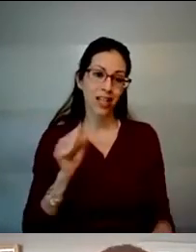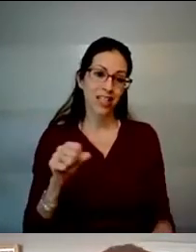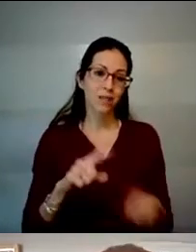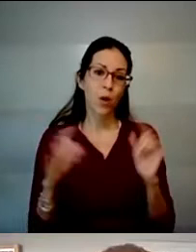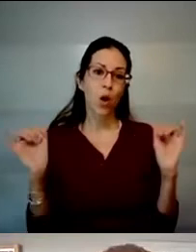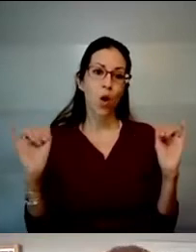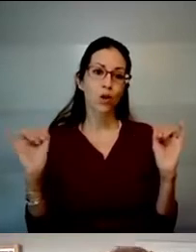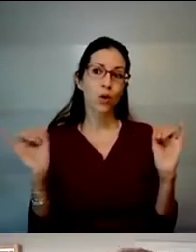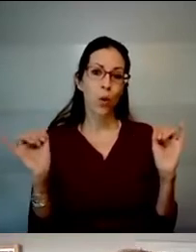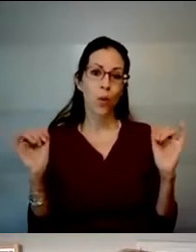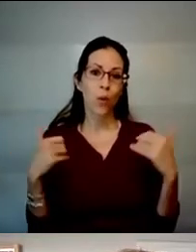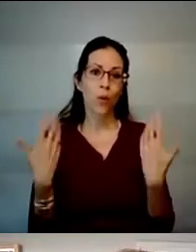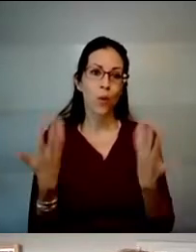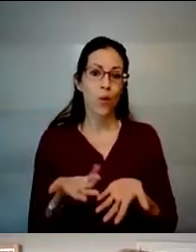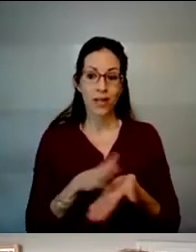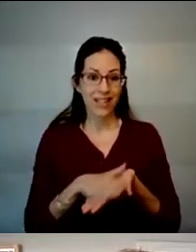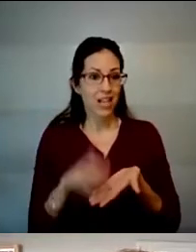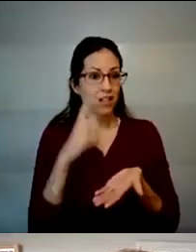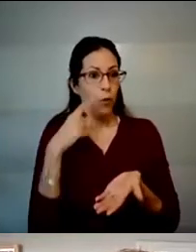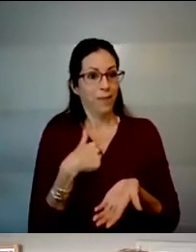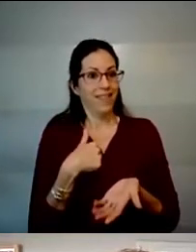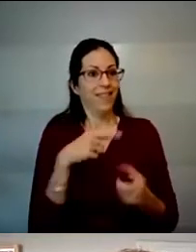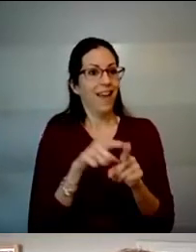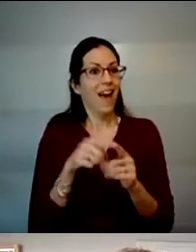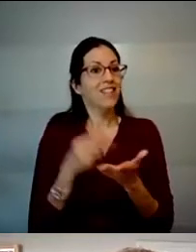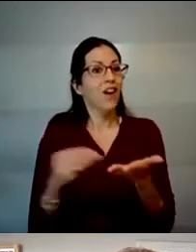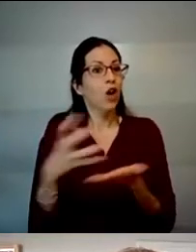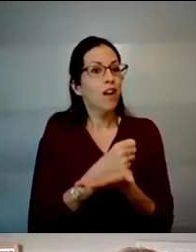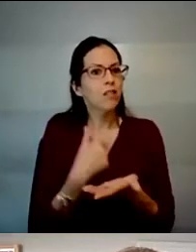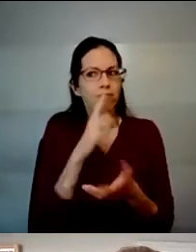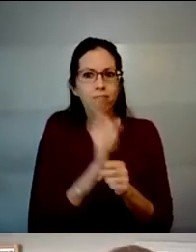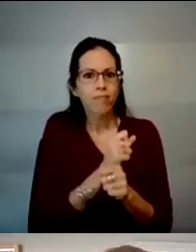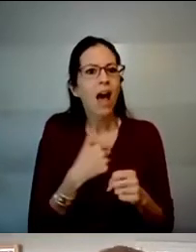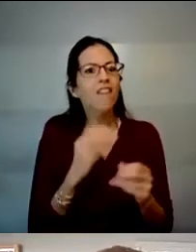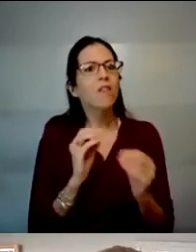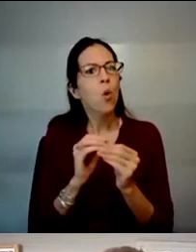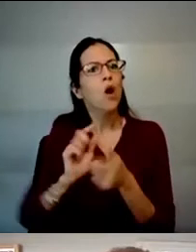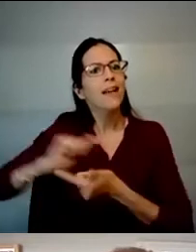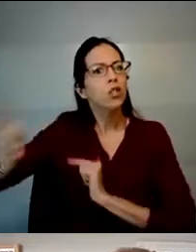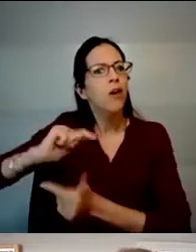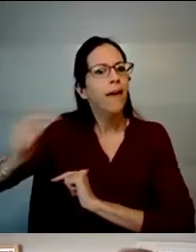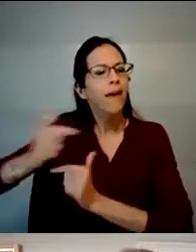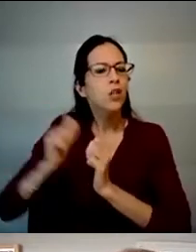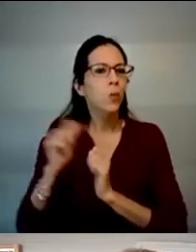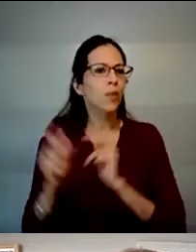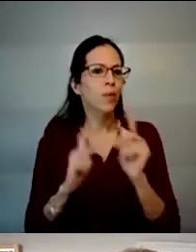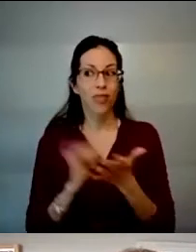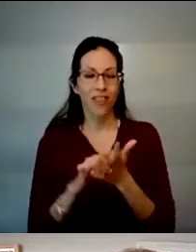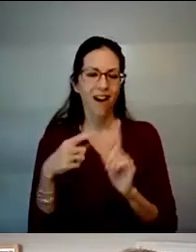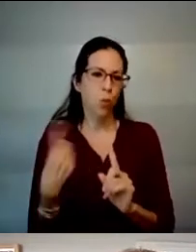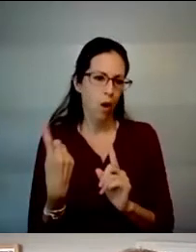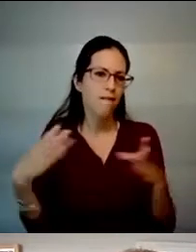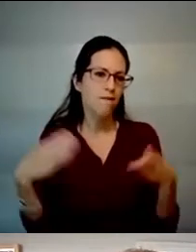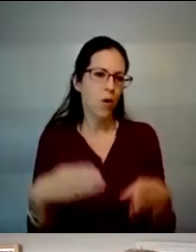me, as a fundraiser to have like more of an exchange. So that was a focus. And then once